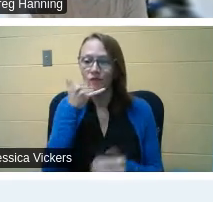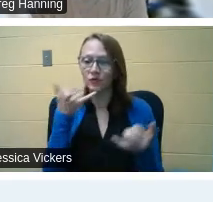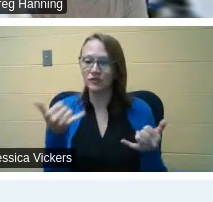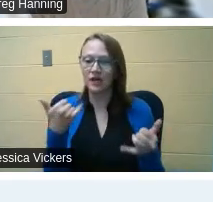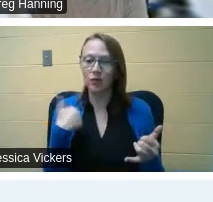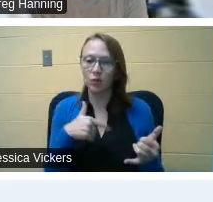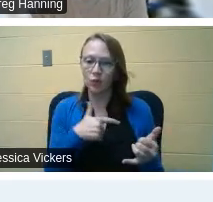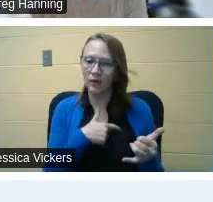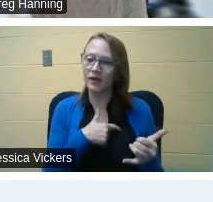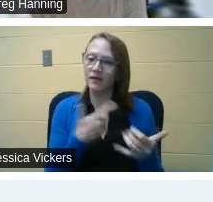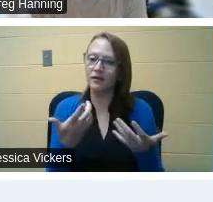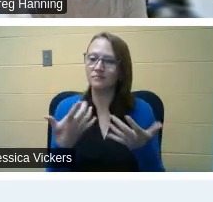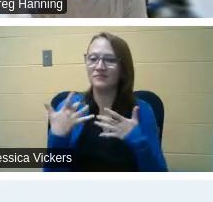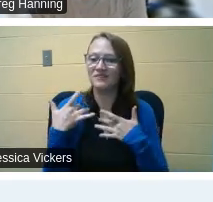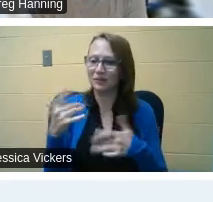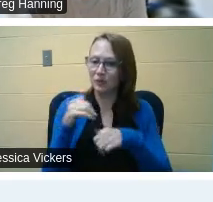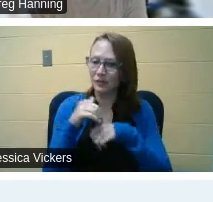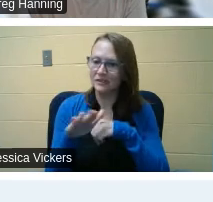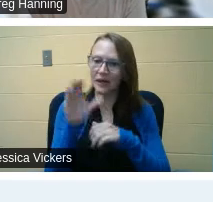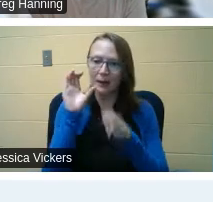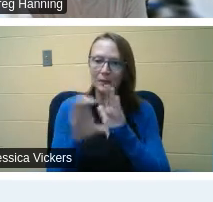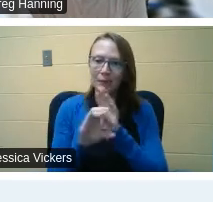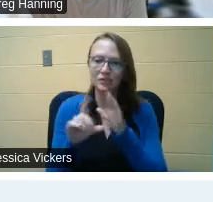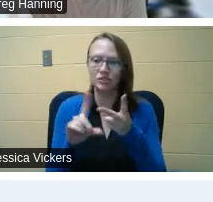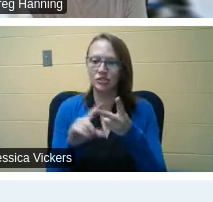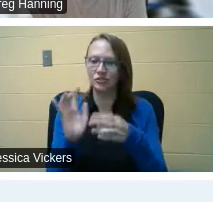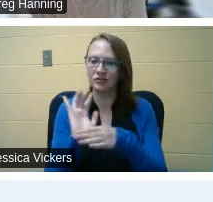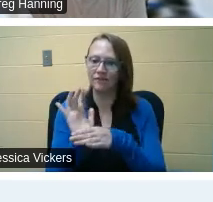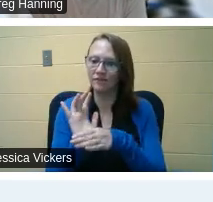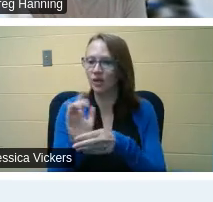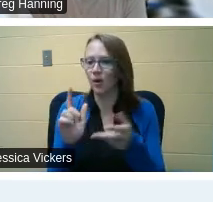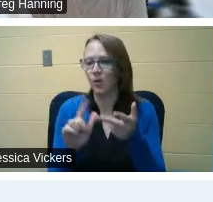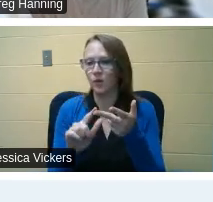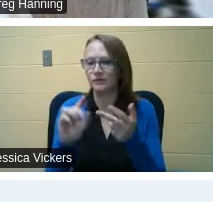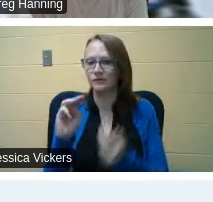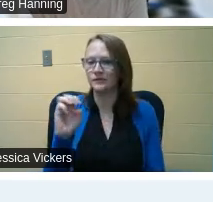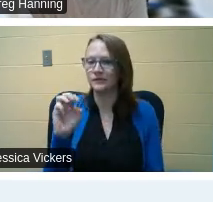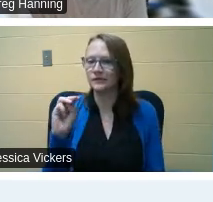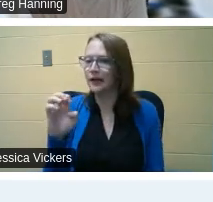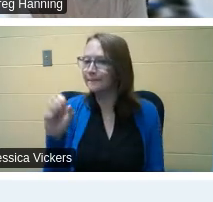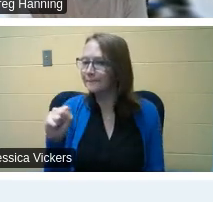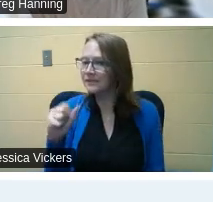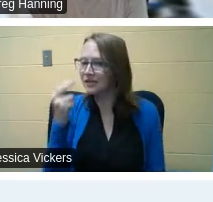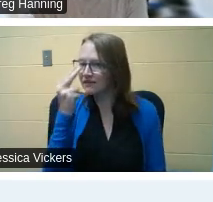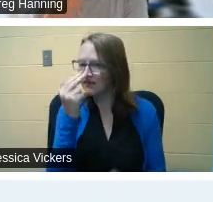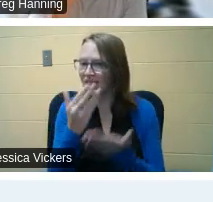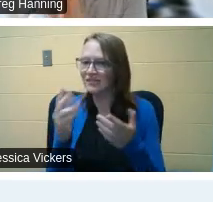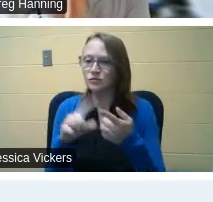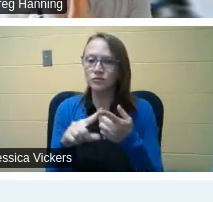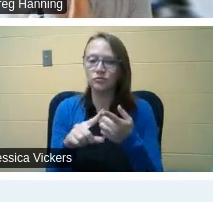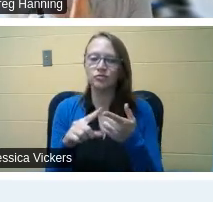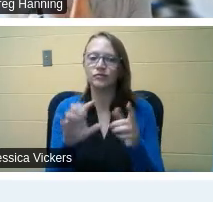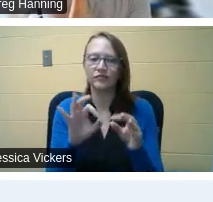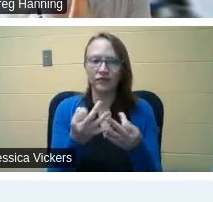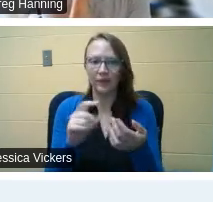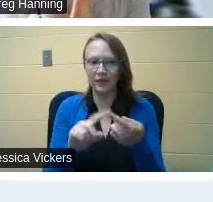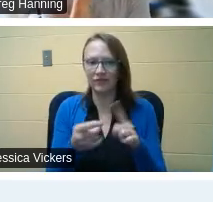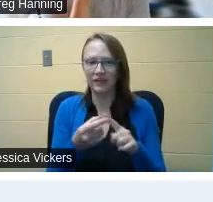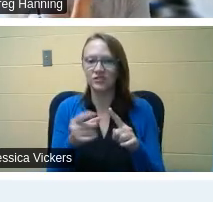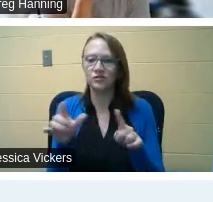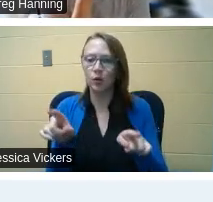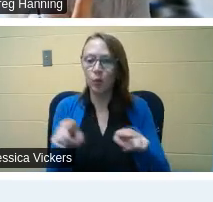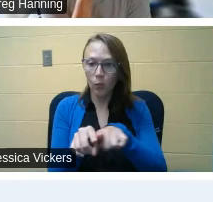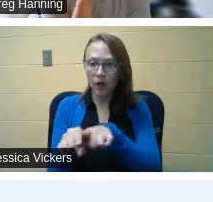sending pictures and videos and memes and things to our friends and family. So we wanted to also make it really easy